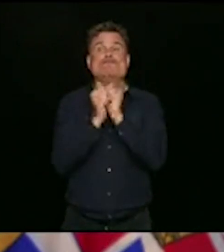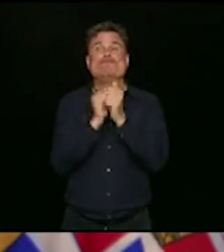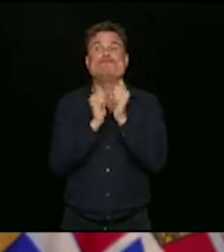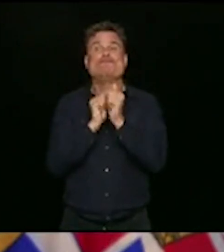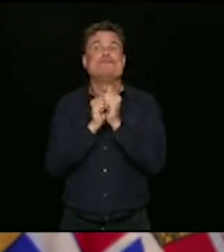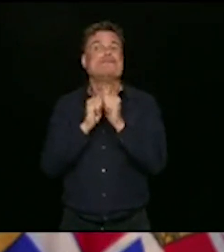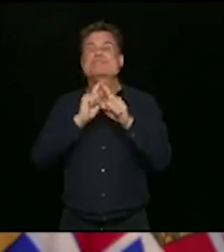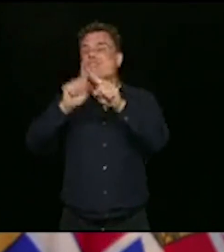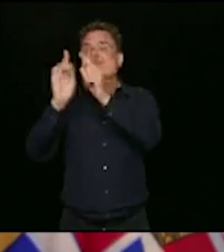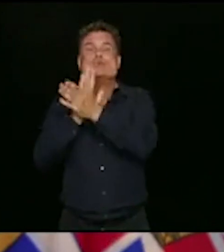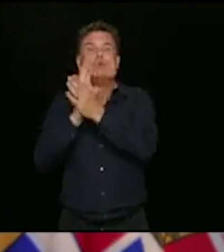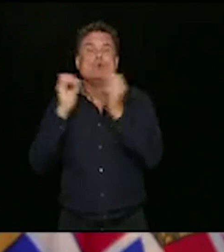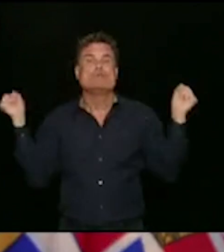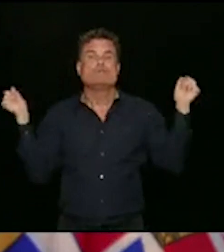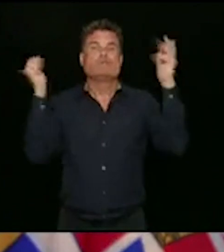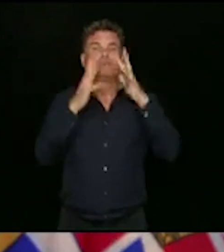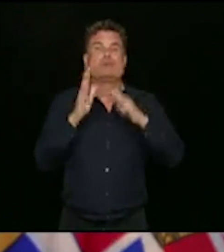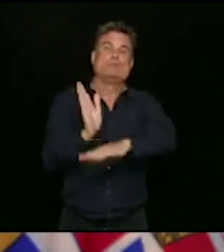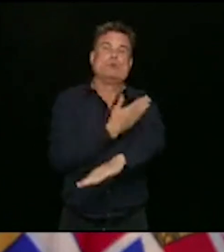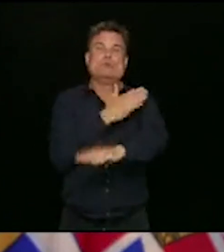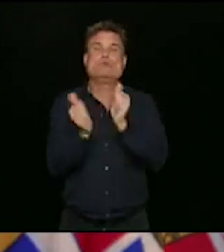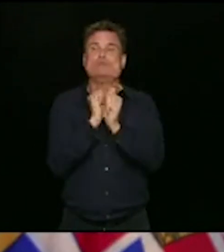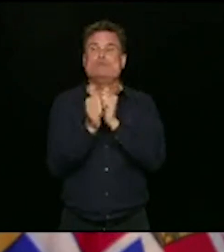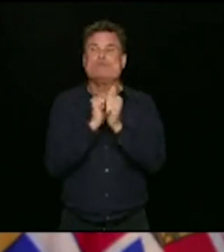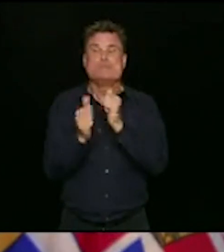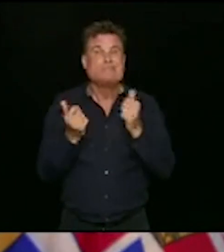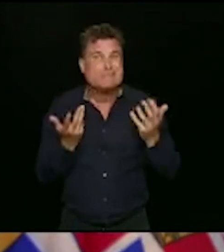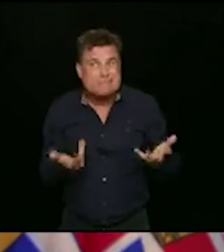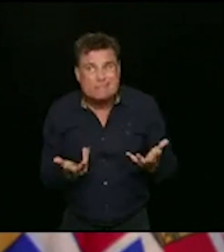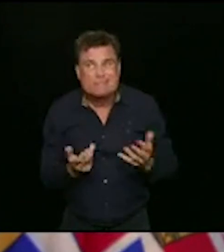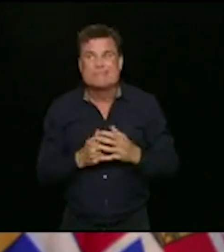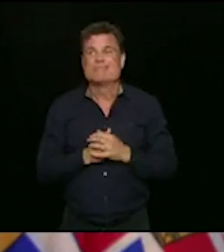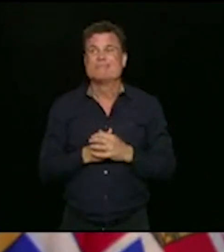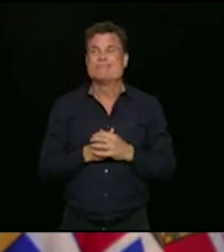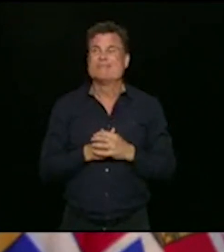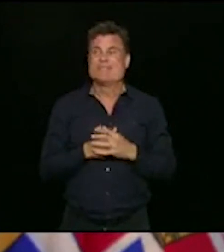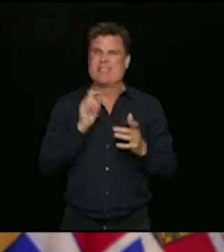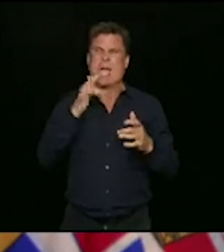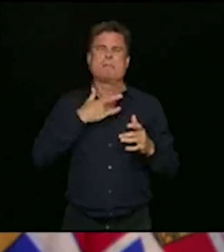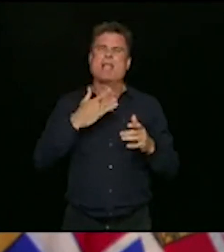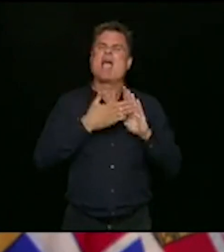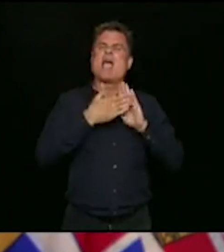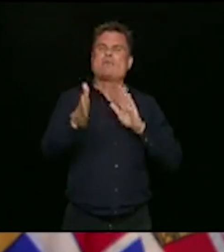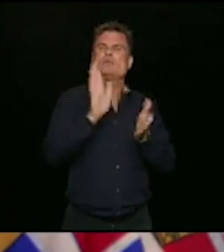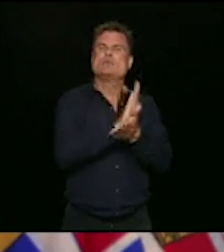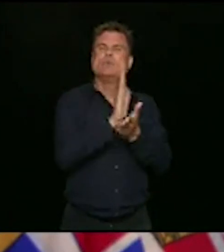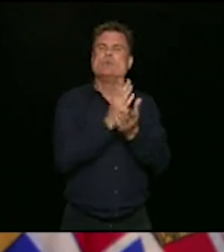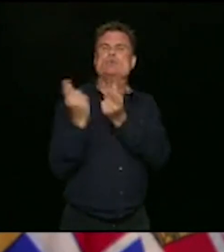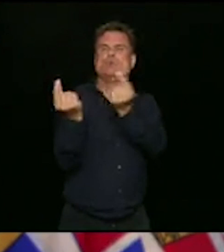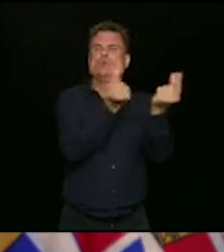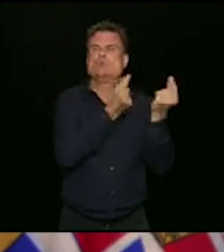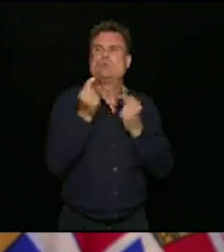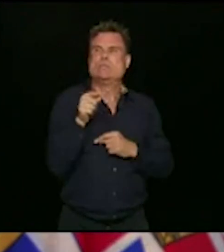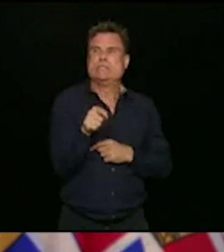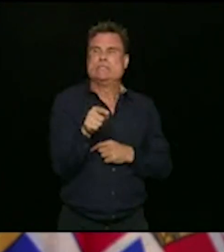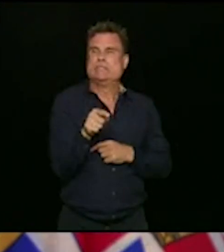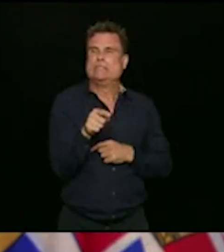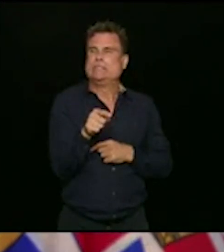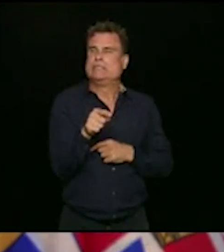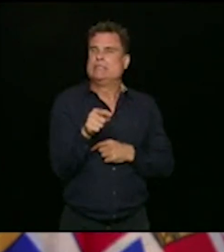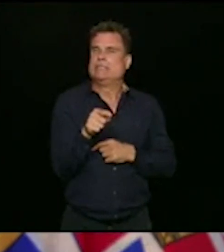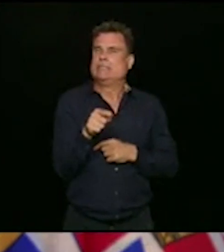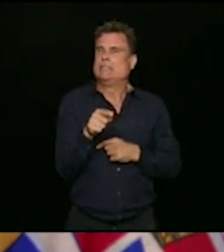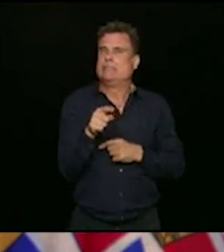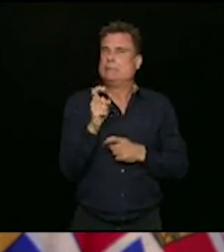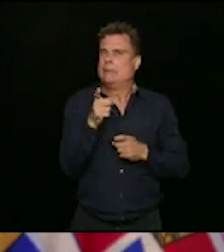big music festivals, things like that people might be involved in after-school curricular, after-school activities